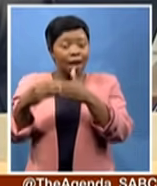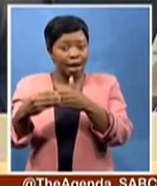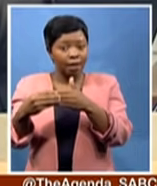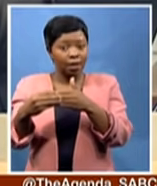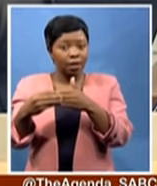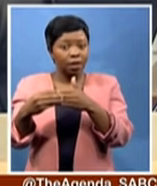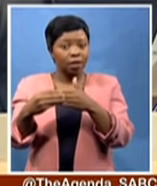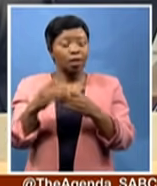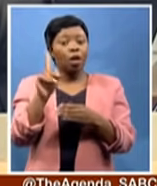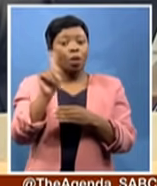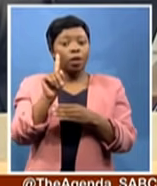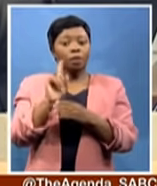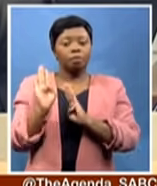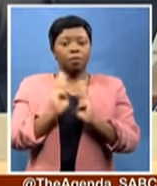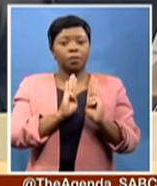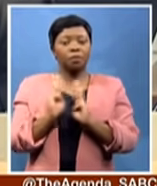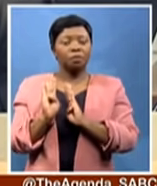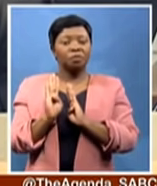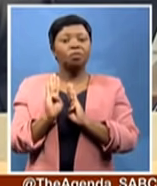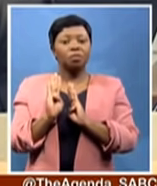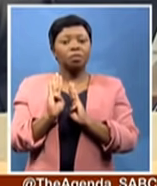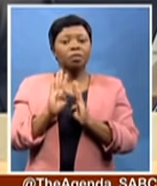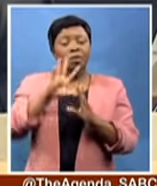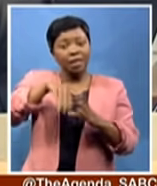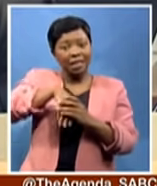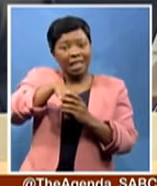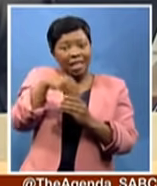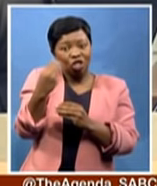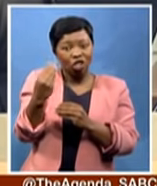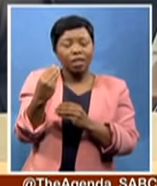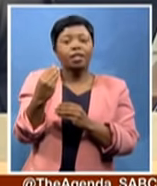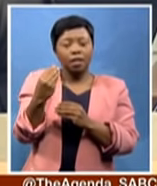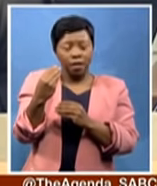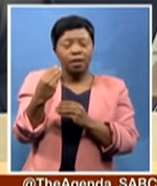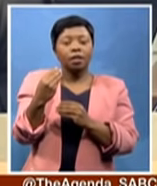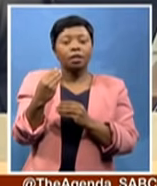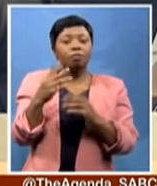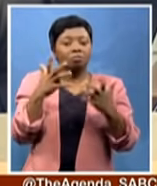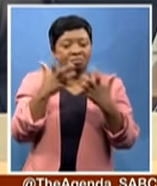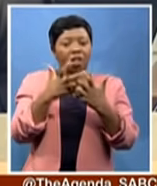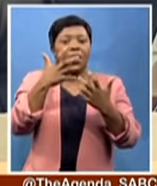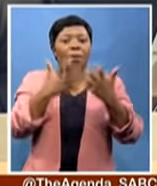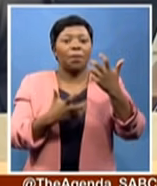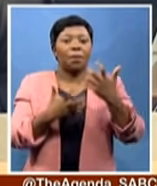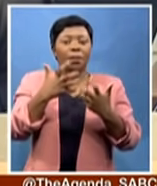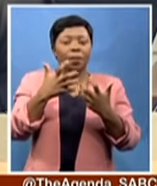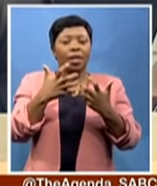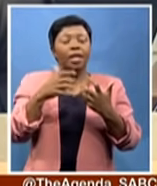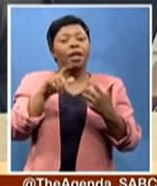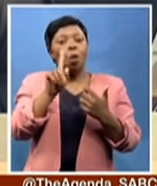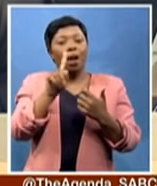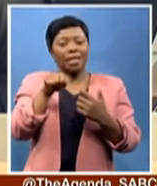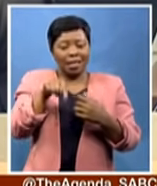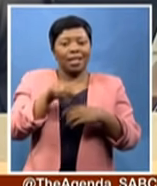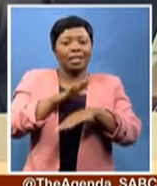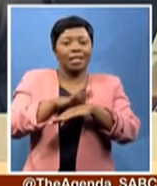are not suited for the conditions of the time that we live in, and has initiated a process to